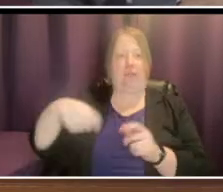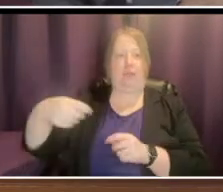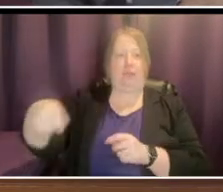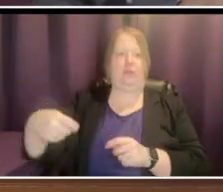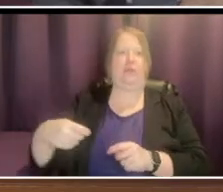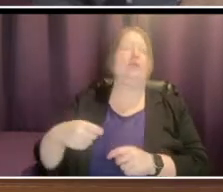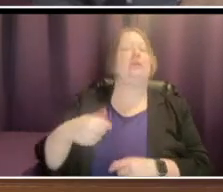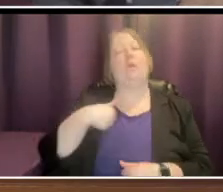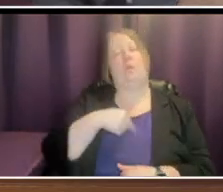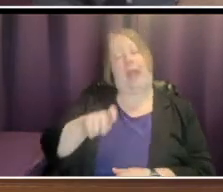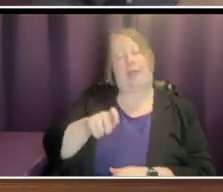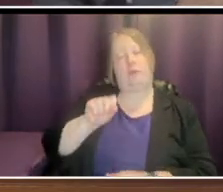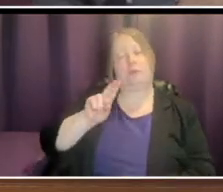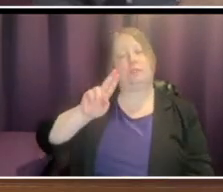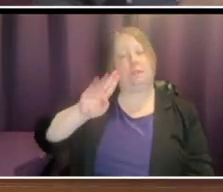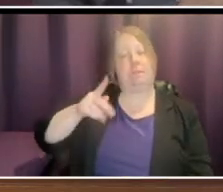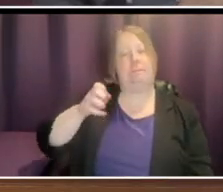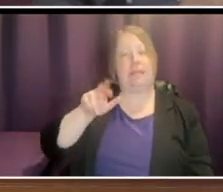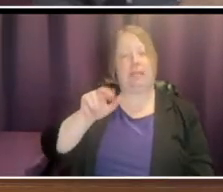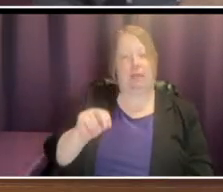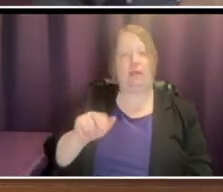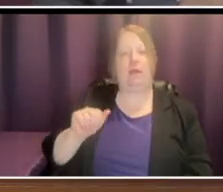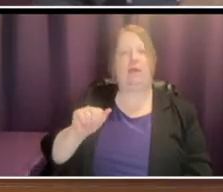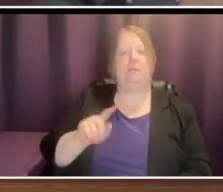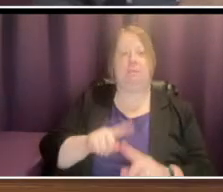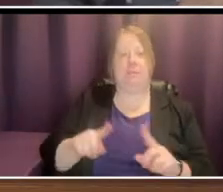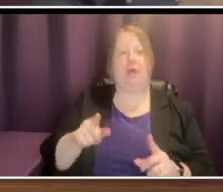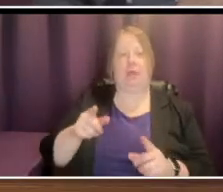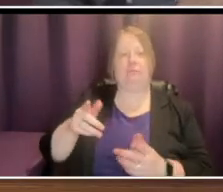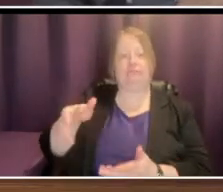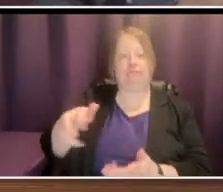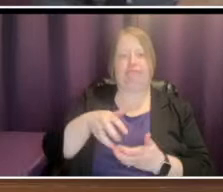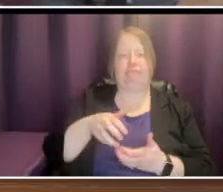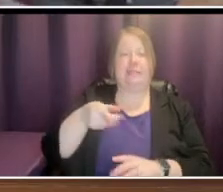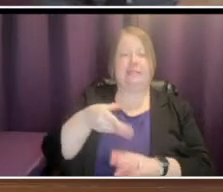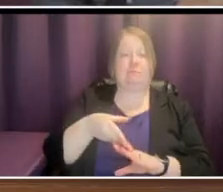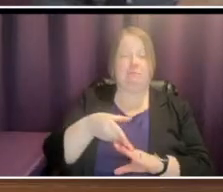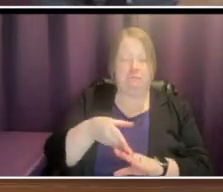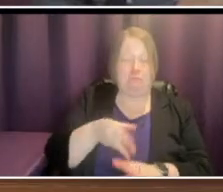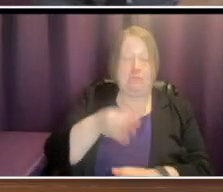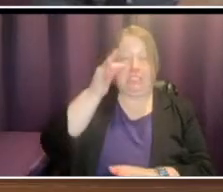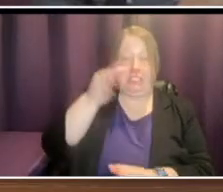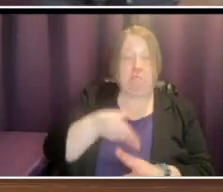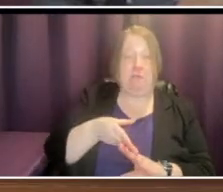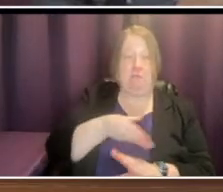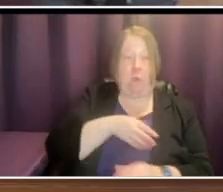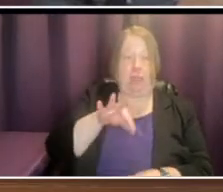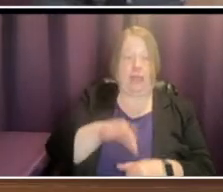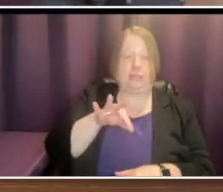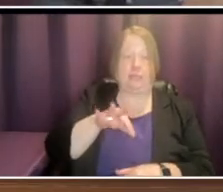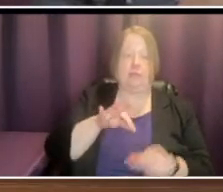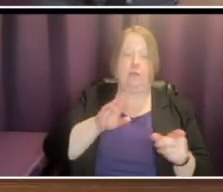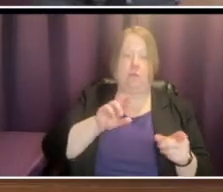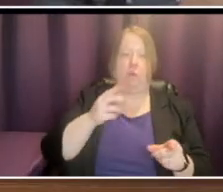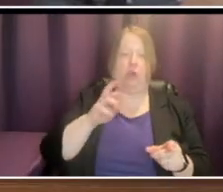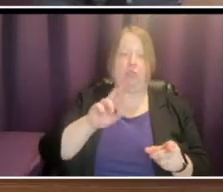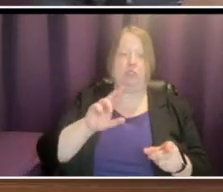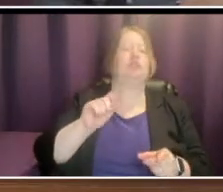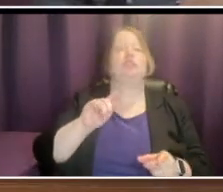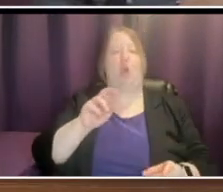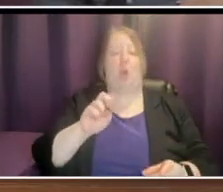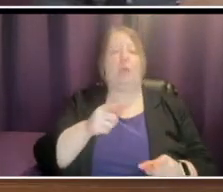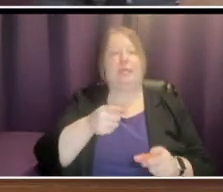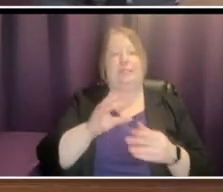subpoena. Right before the election, here's Roger Stone talking about what President Trump would do after the